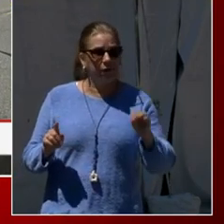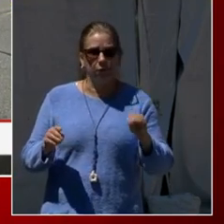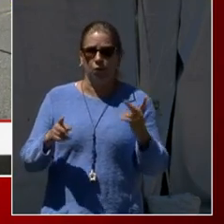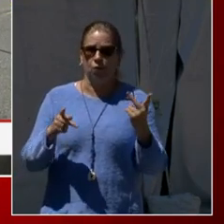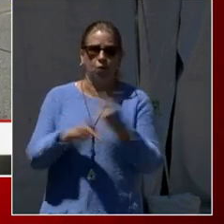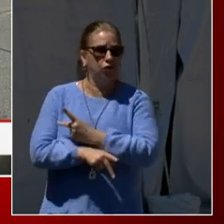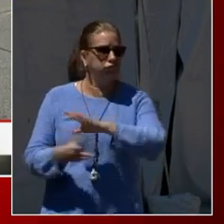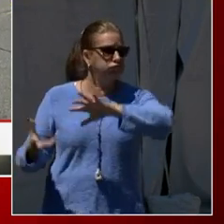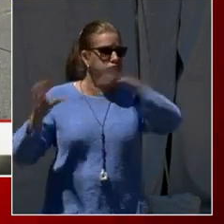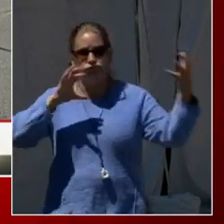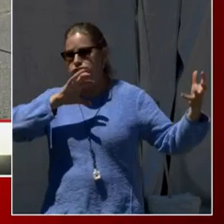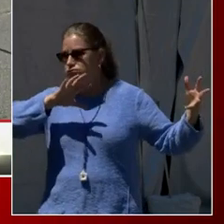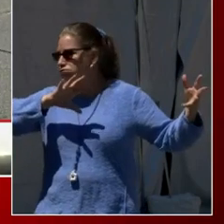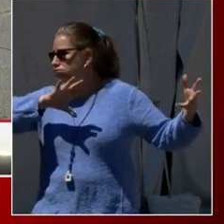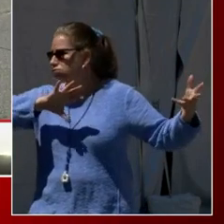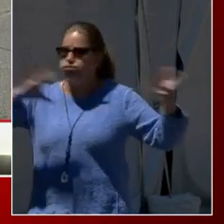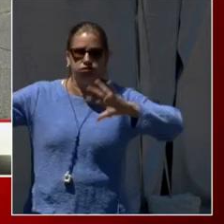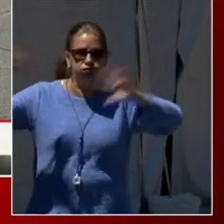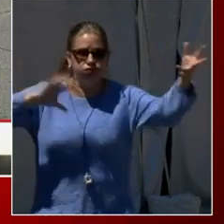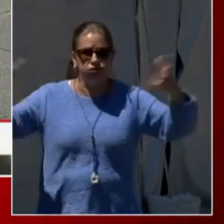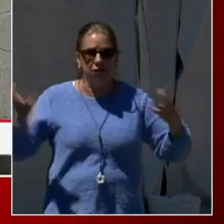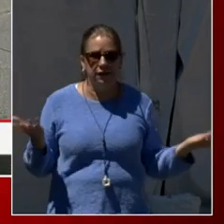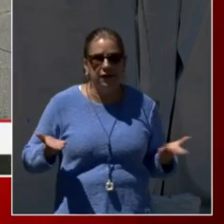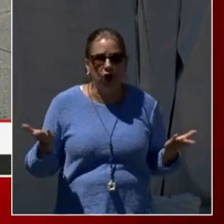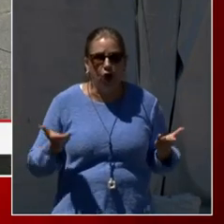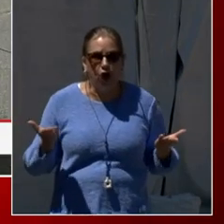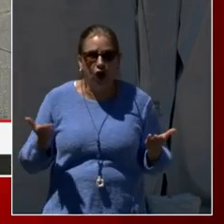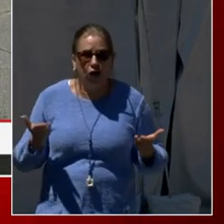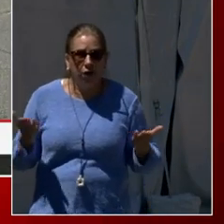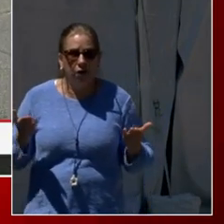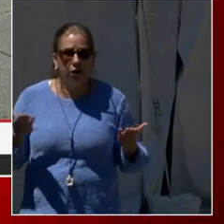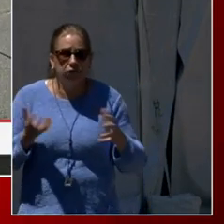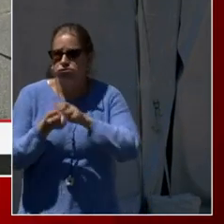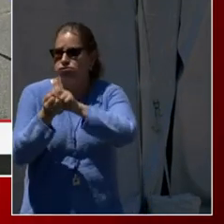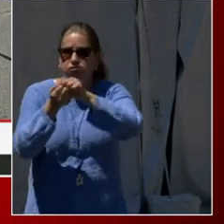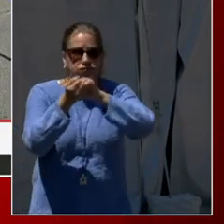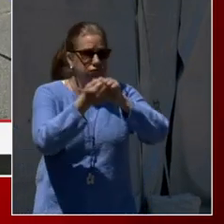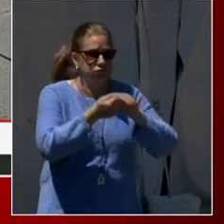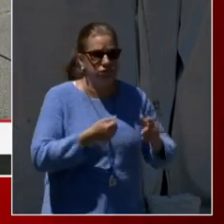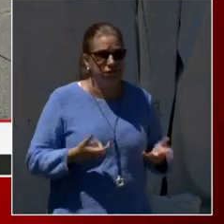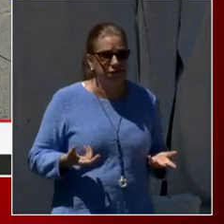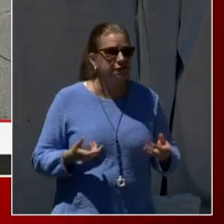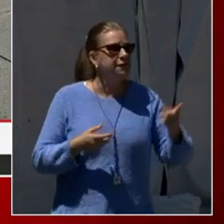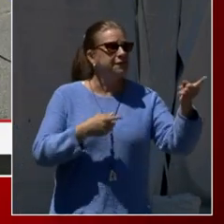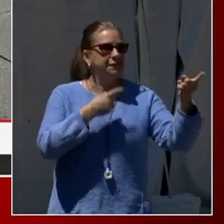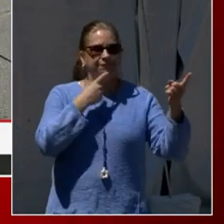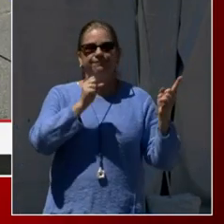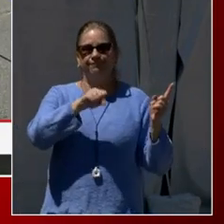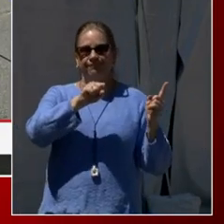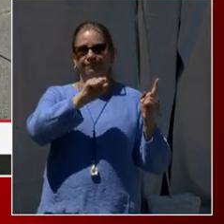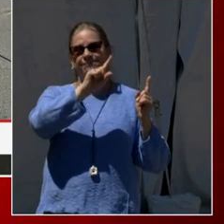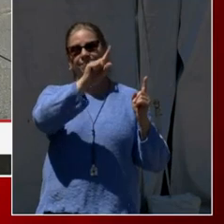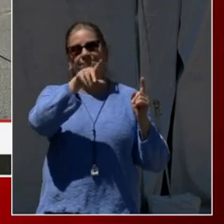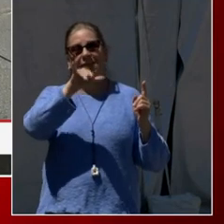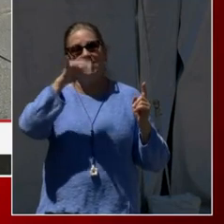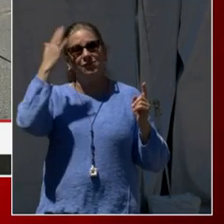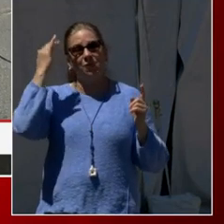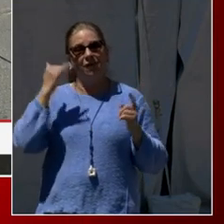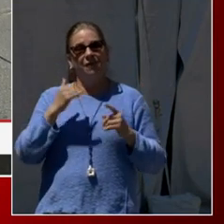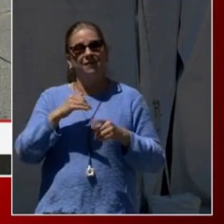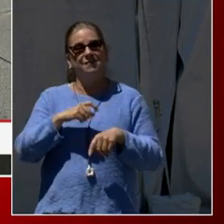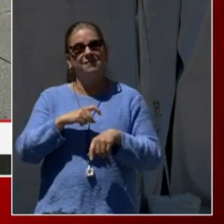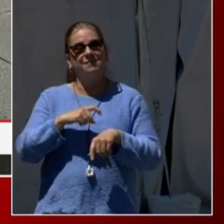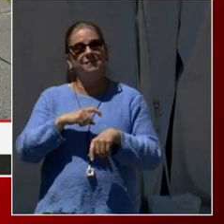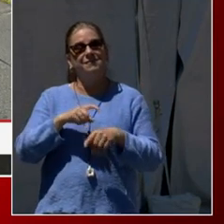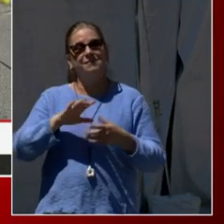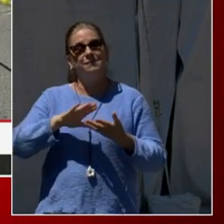sometimes, actually, what the chief says is that he saw some escalation starting as early as 7. And so we're going to